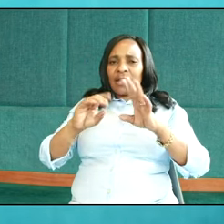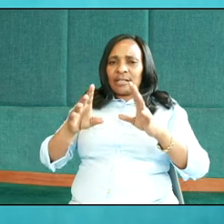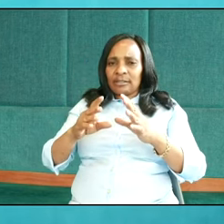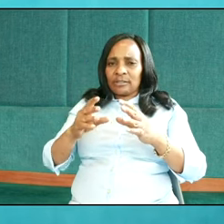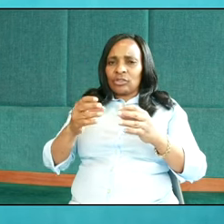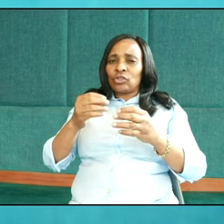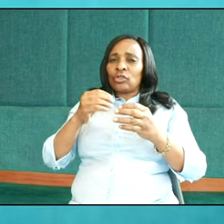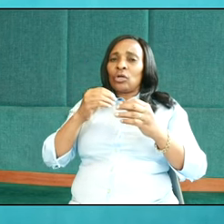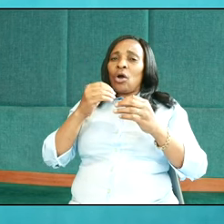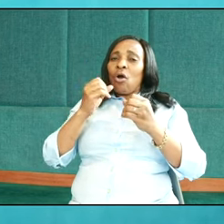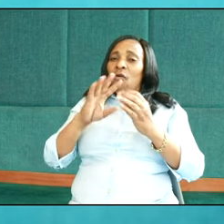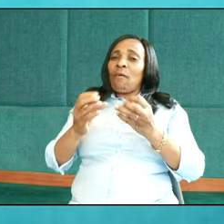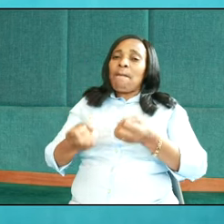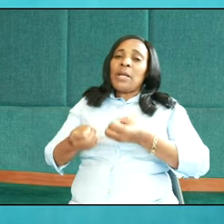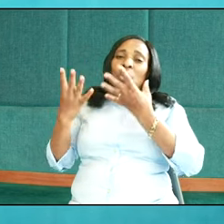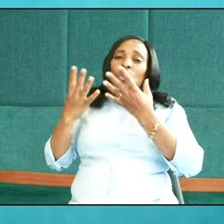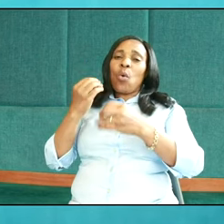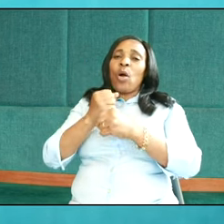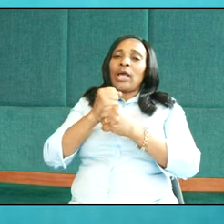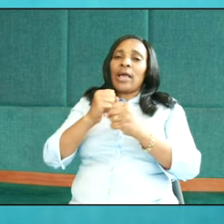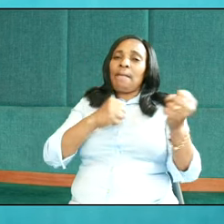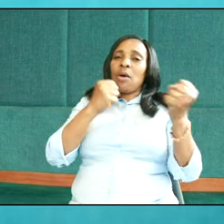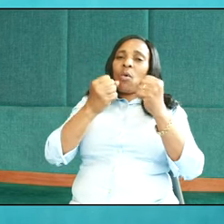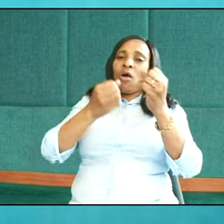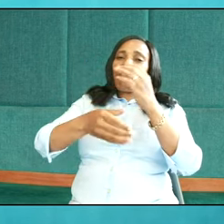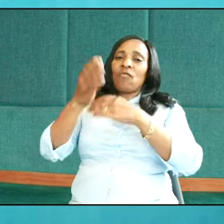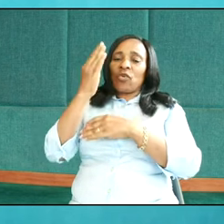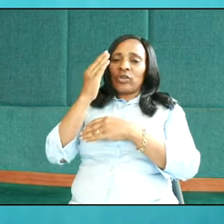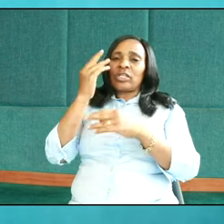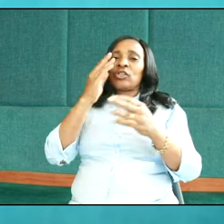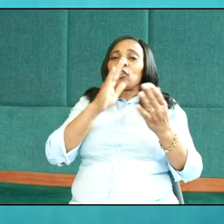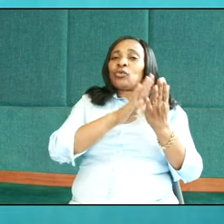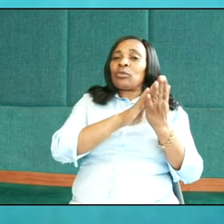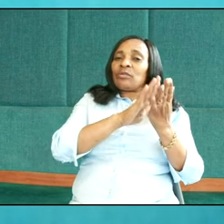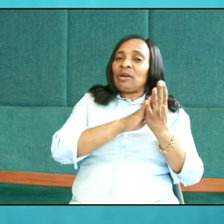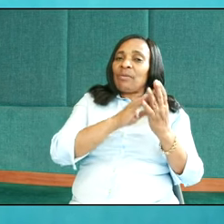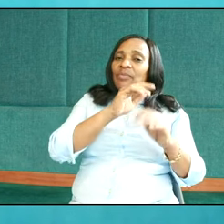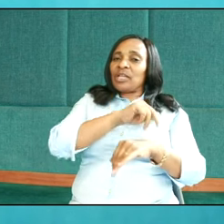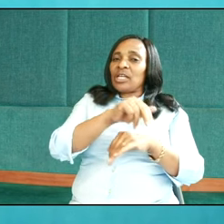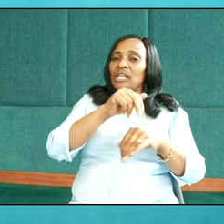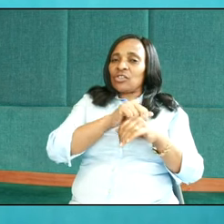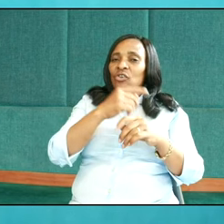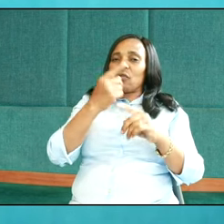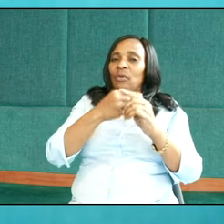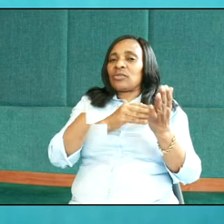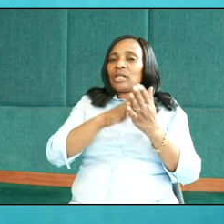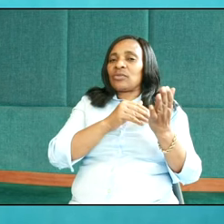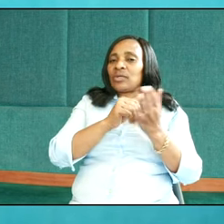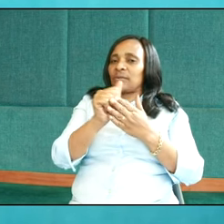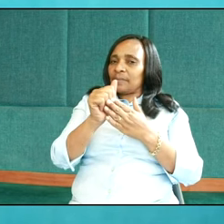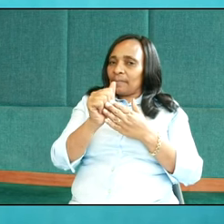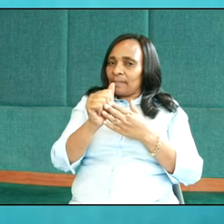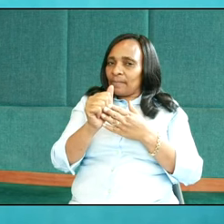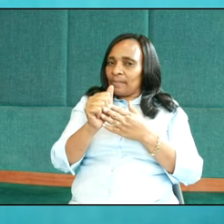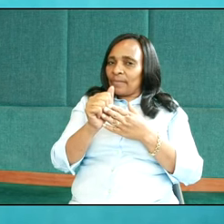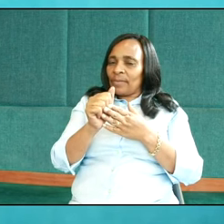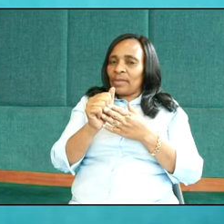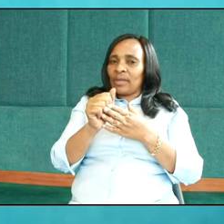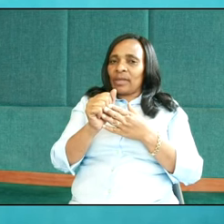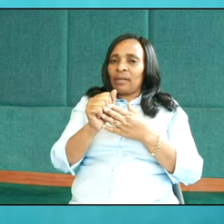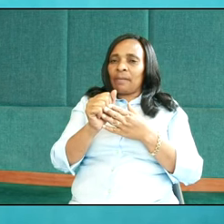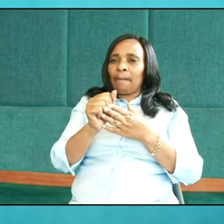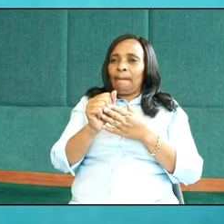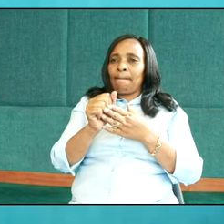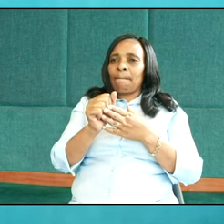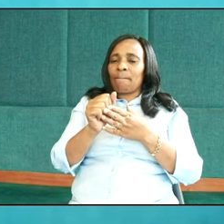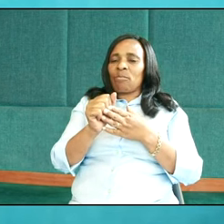miracle working power of God could preserve the nation from utter destruction." Wow. You